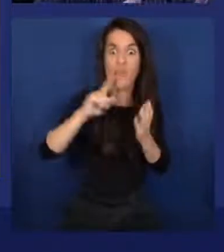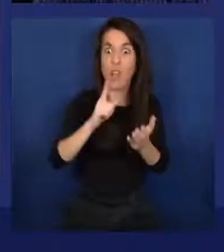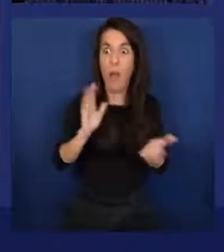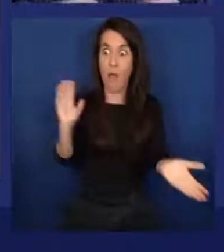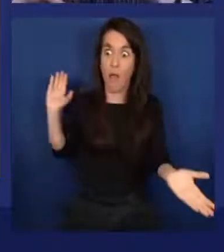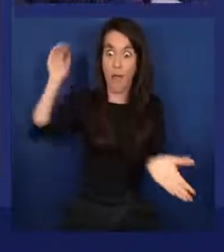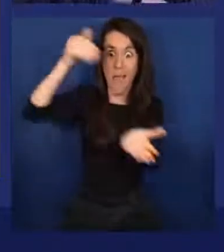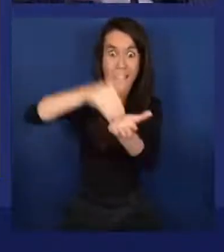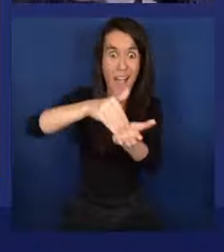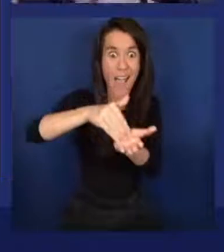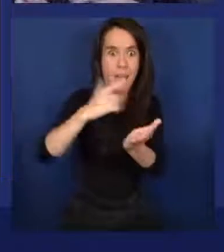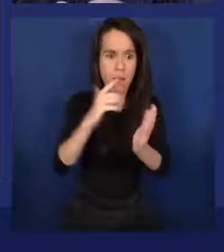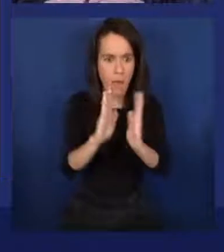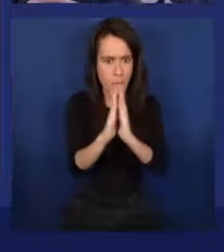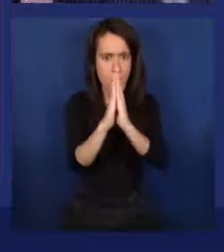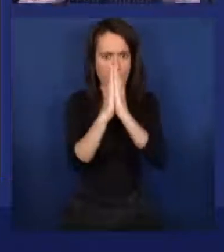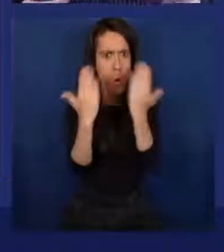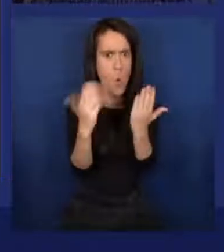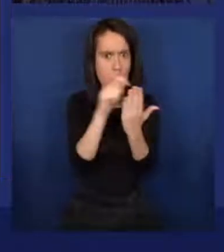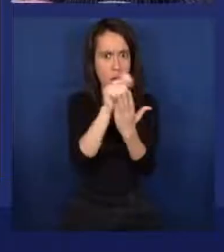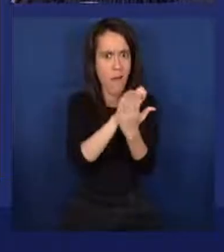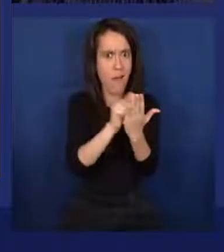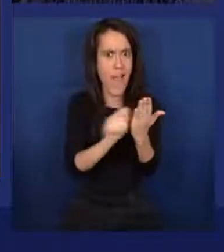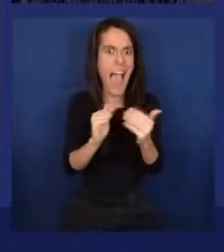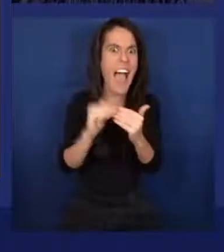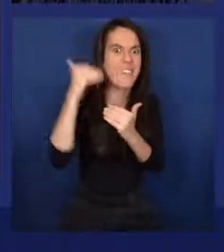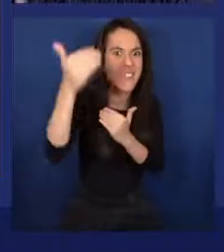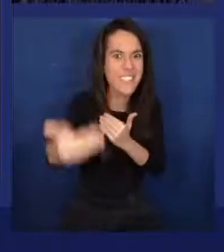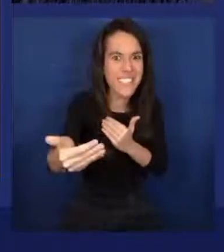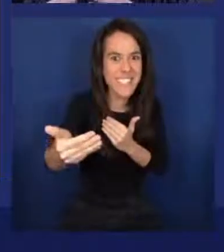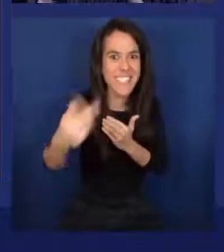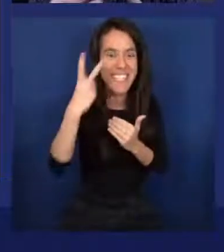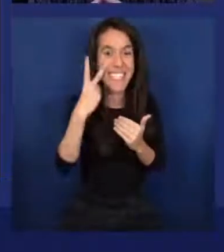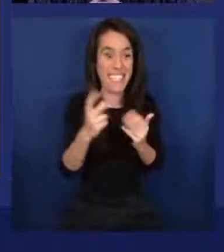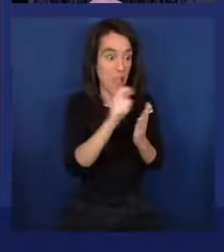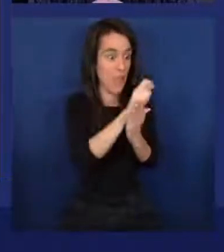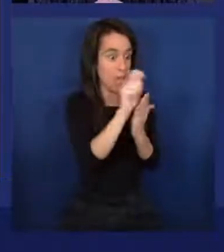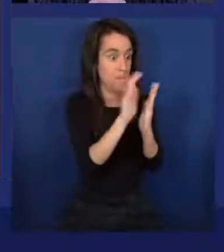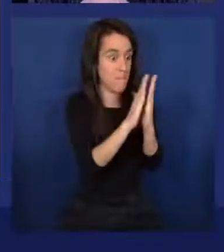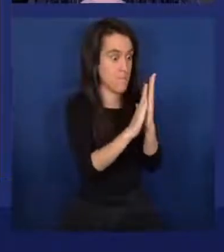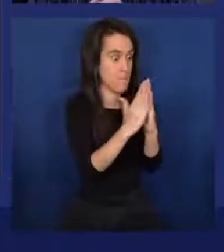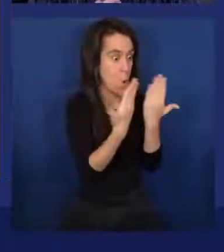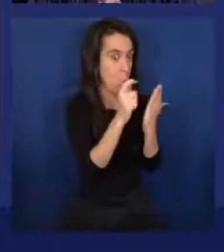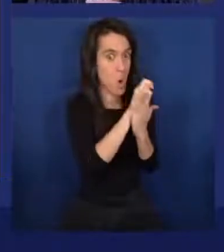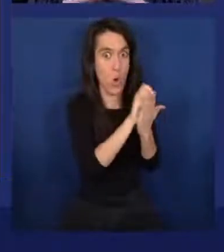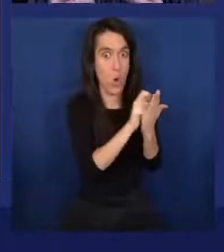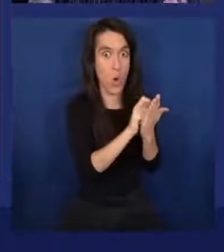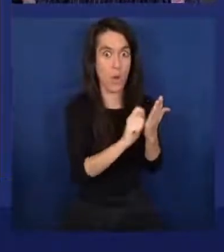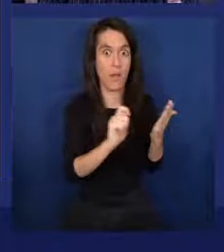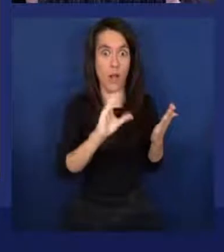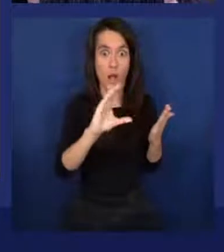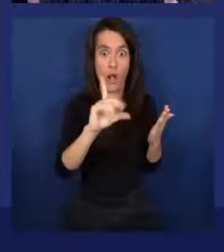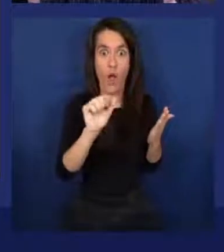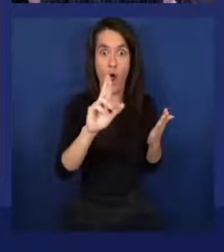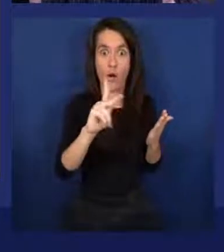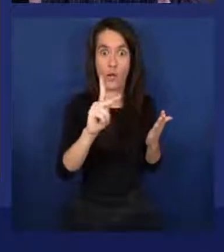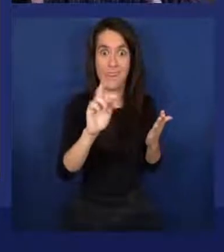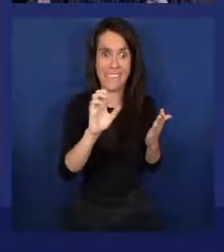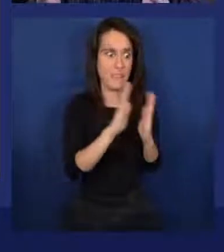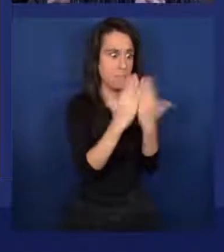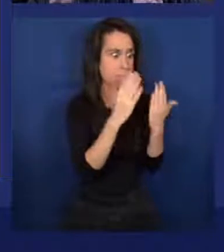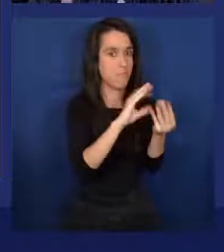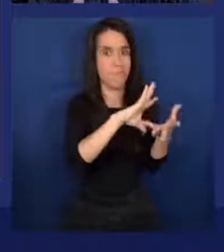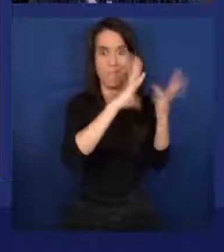book adaptation of a movie, rather it was a vision of a movie that became a book. But Arthur C. Clarke is a futurist. He's passed now,